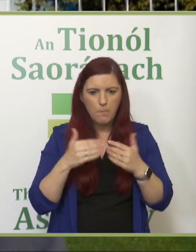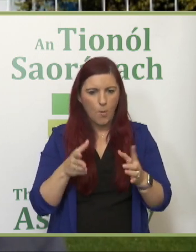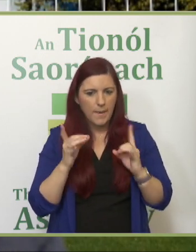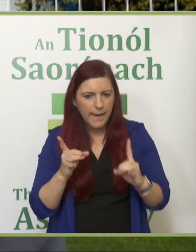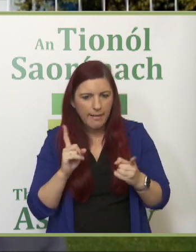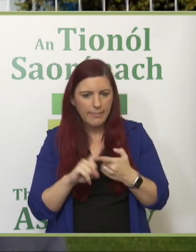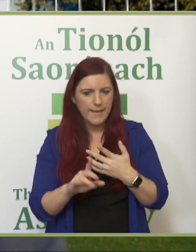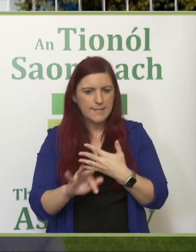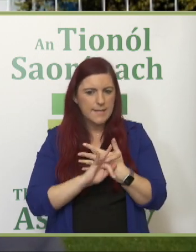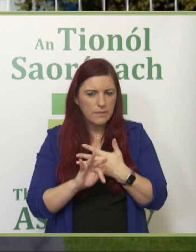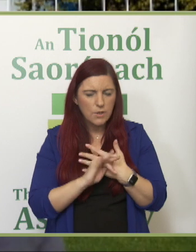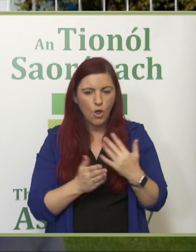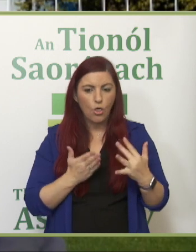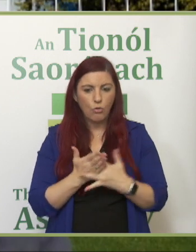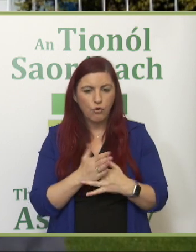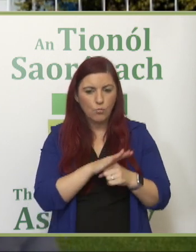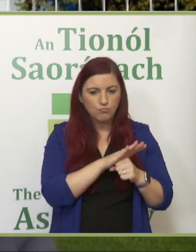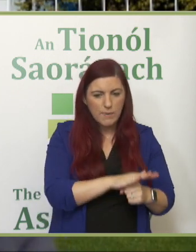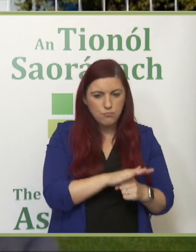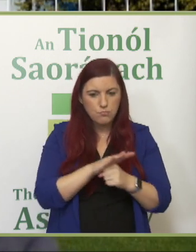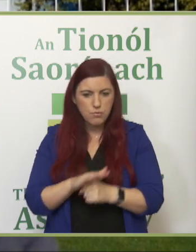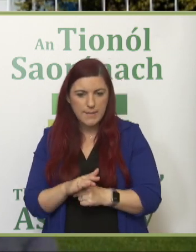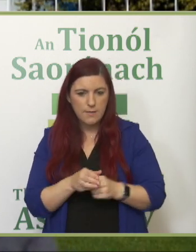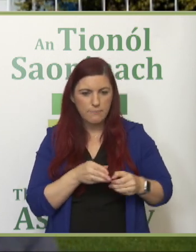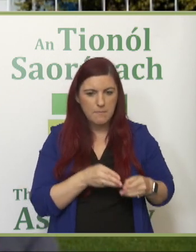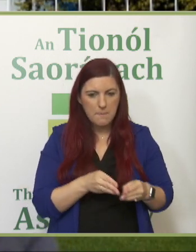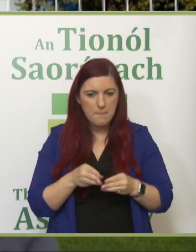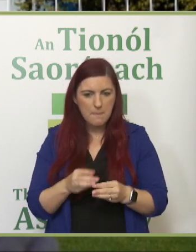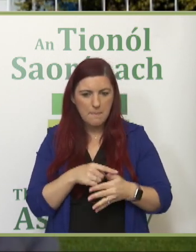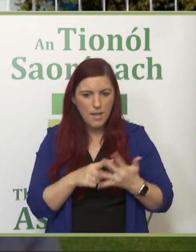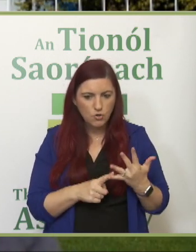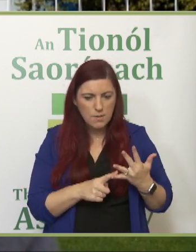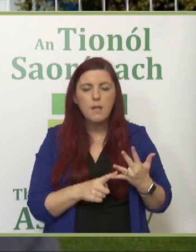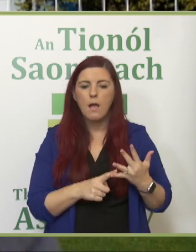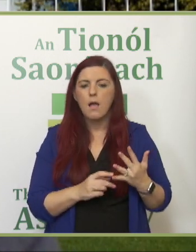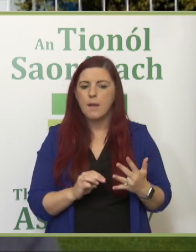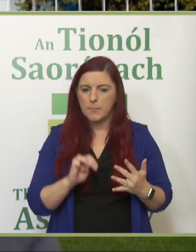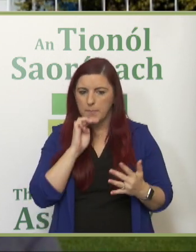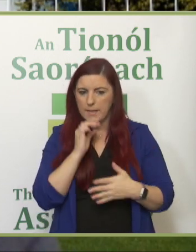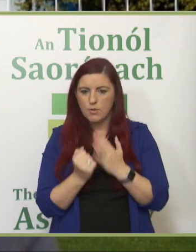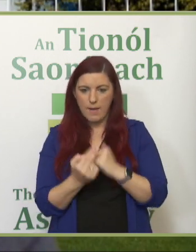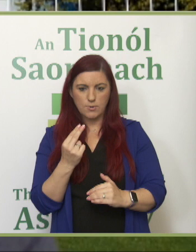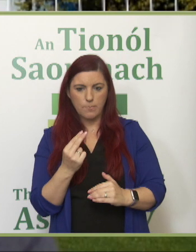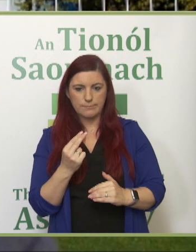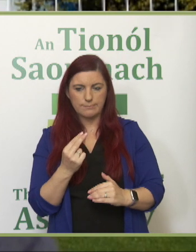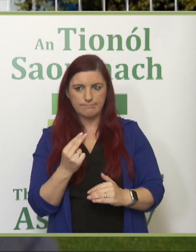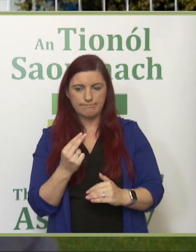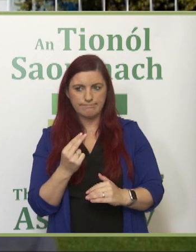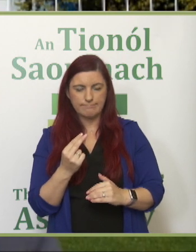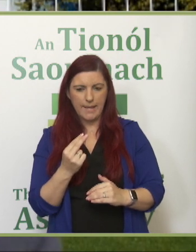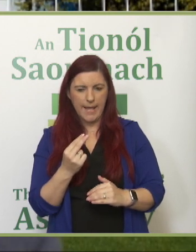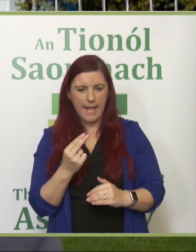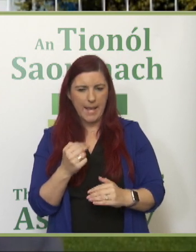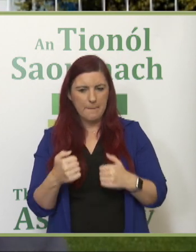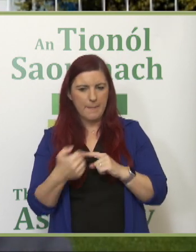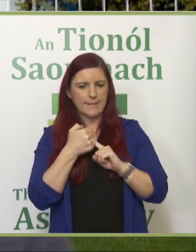by repressive measures, because you tend to enter the sphere of human rights. And here